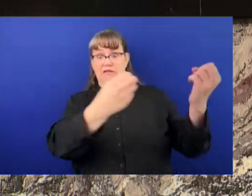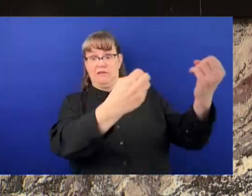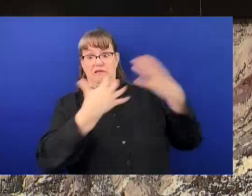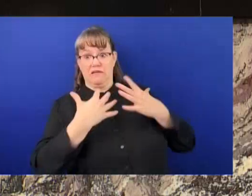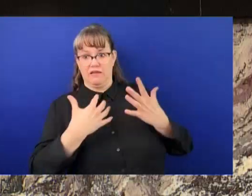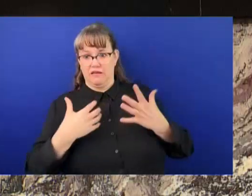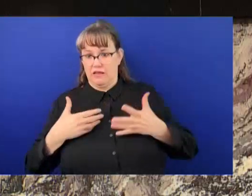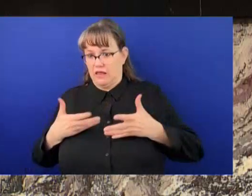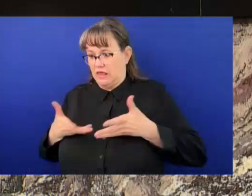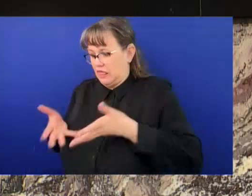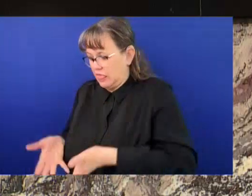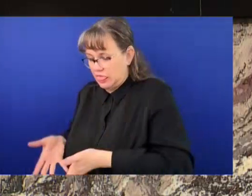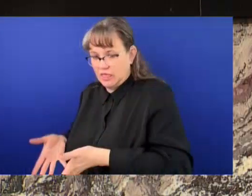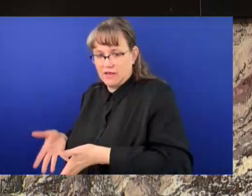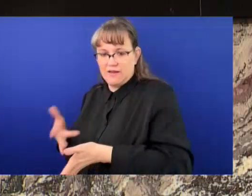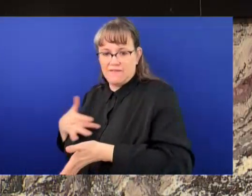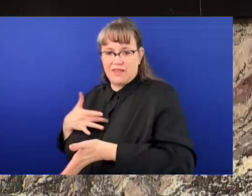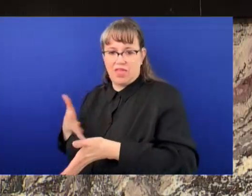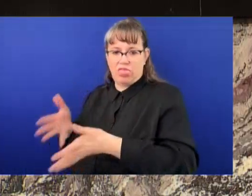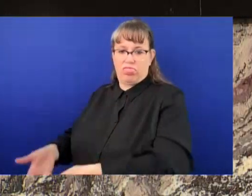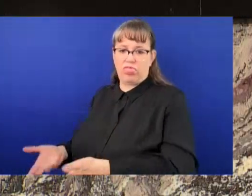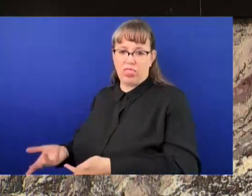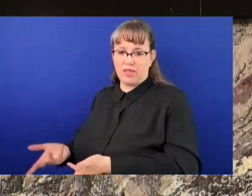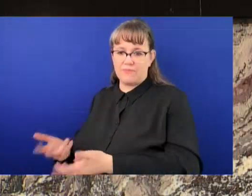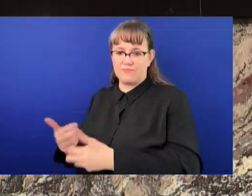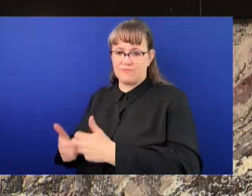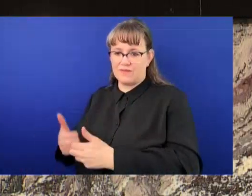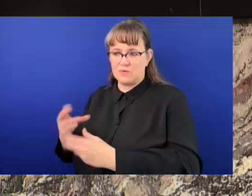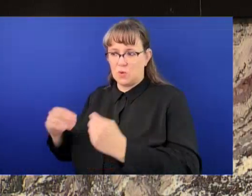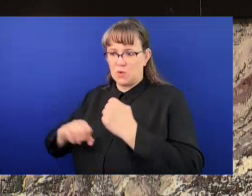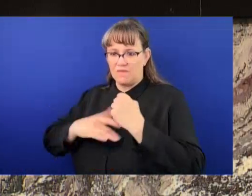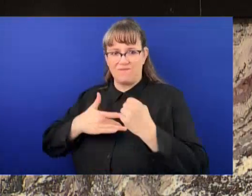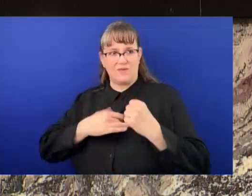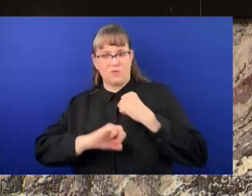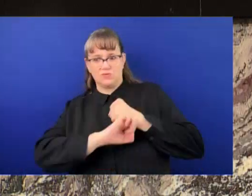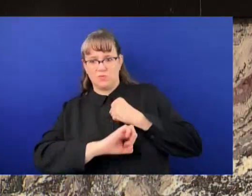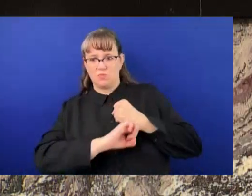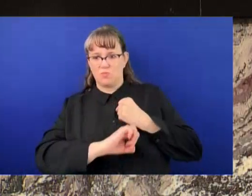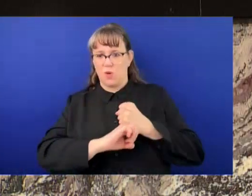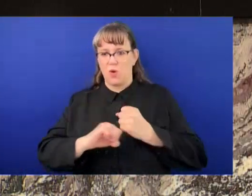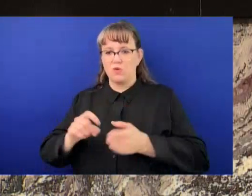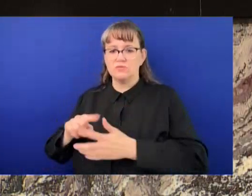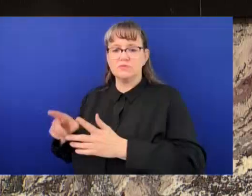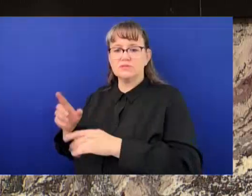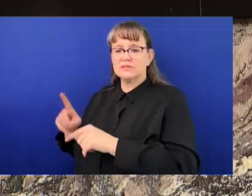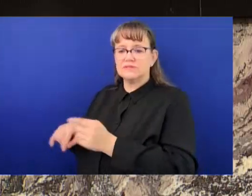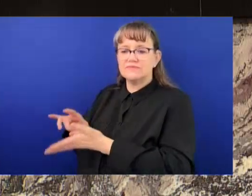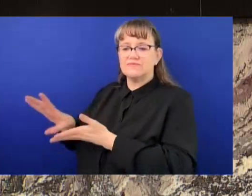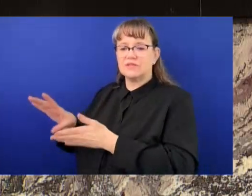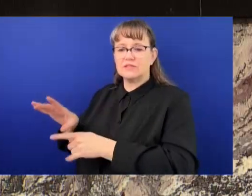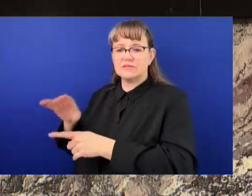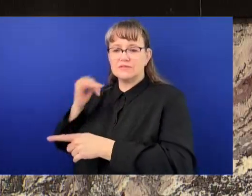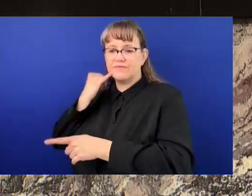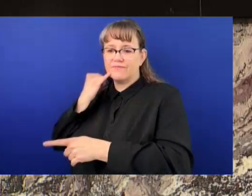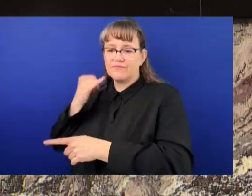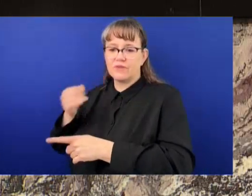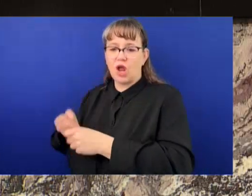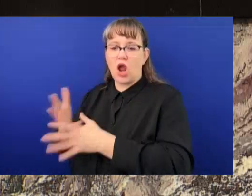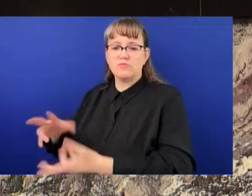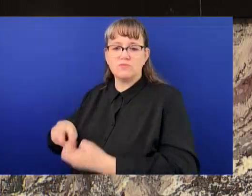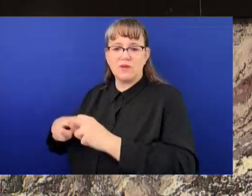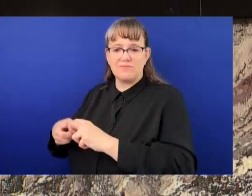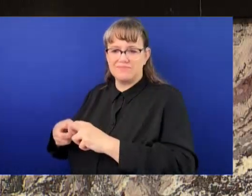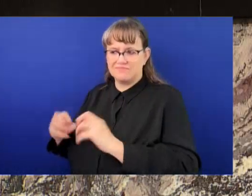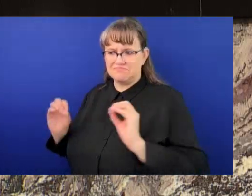Stevens Village is failing its residents and the community. Will this government listen to them and provide them with the supports they need and